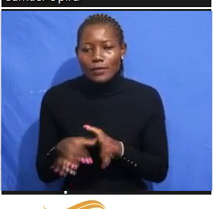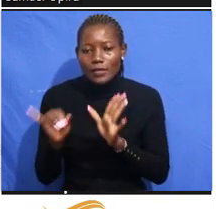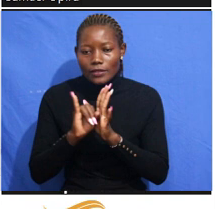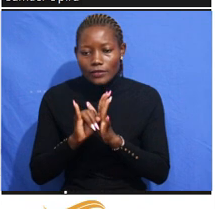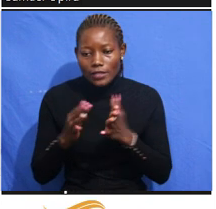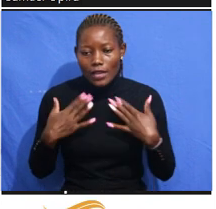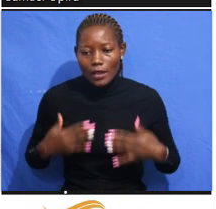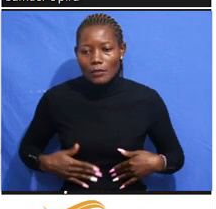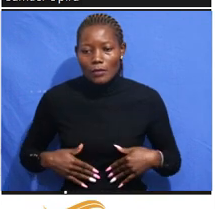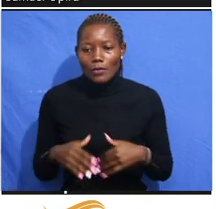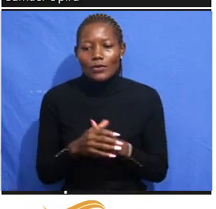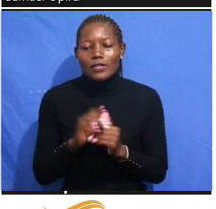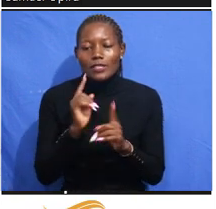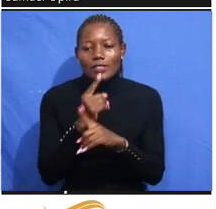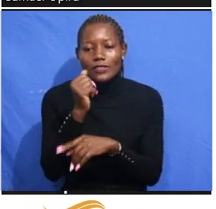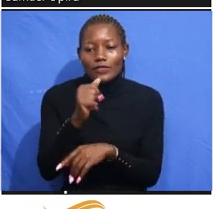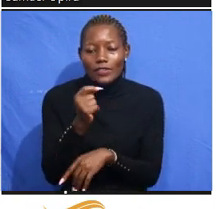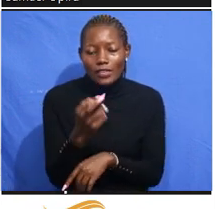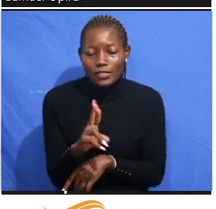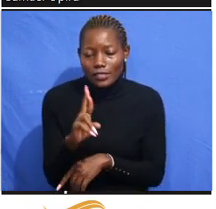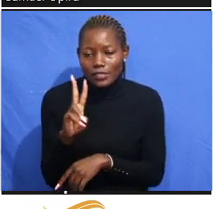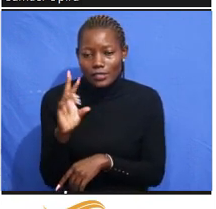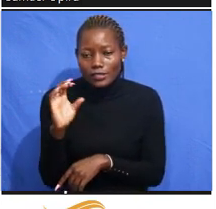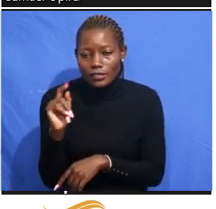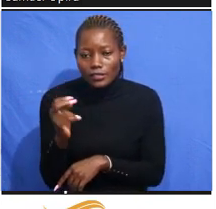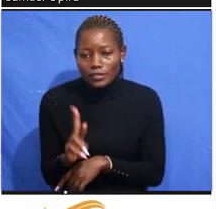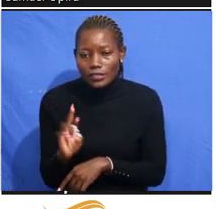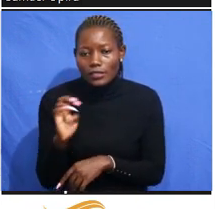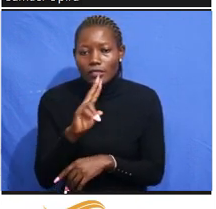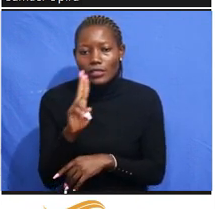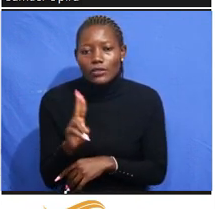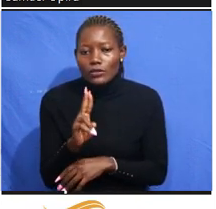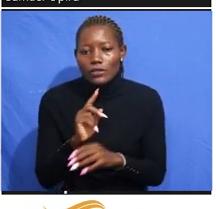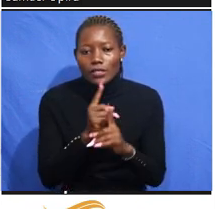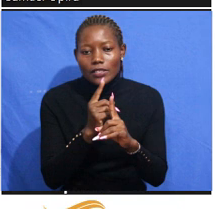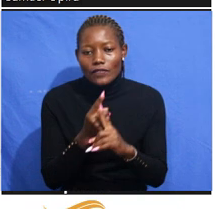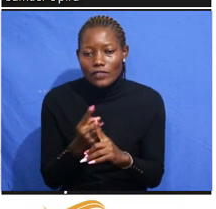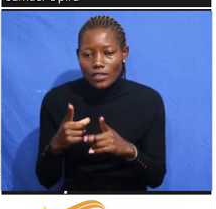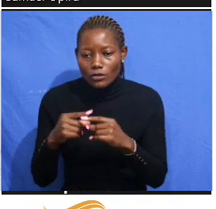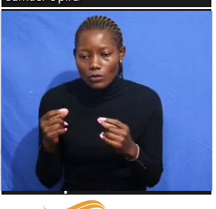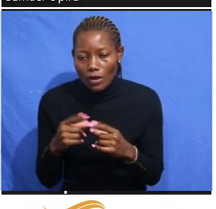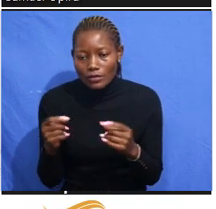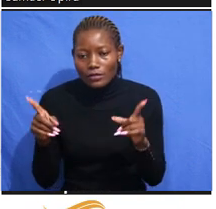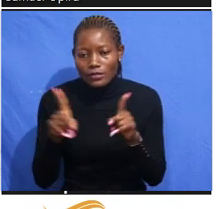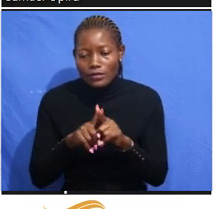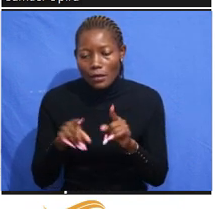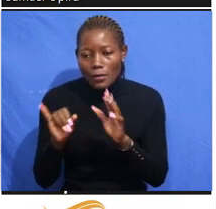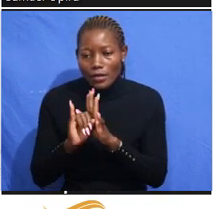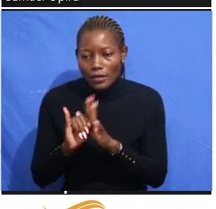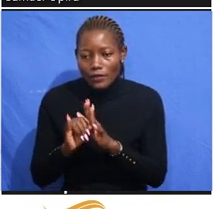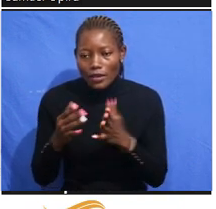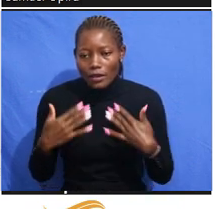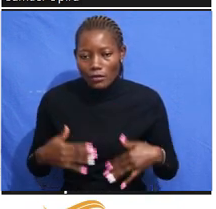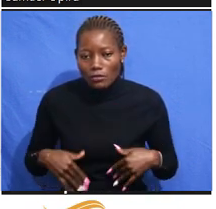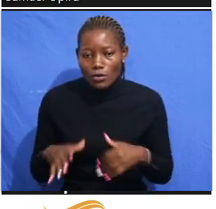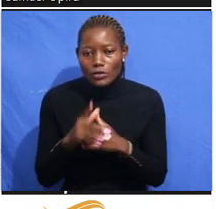body structures, describing their relationship using appropriate anatomical terms, identifying body issues